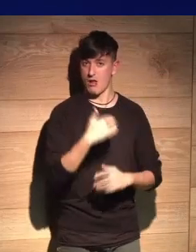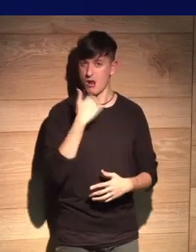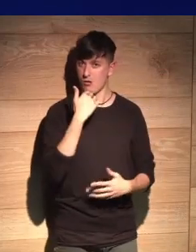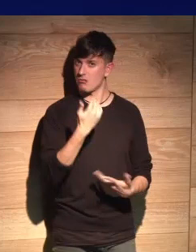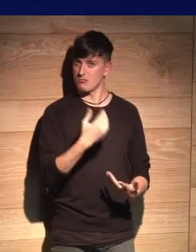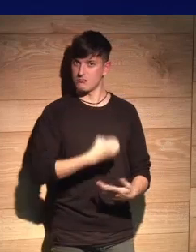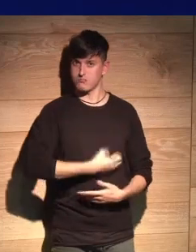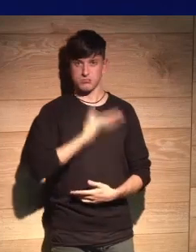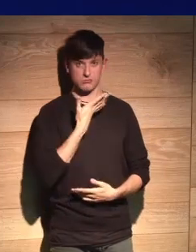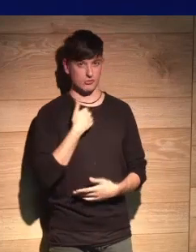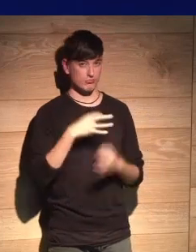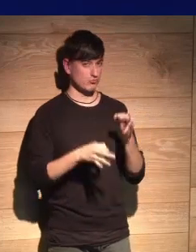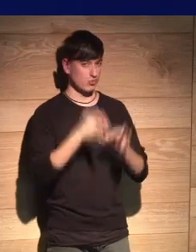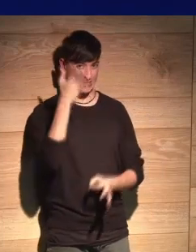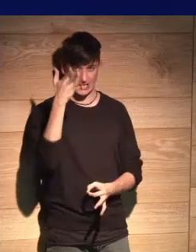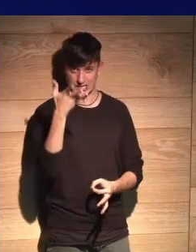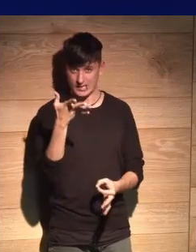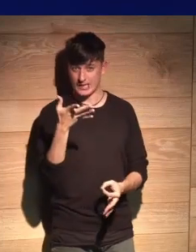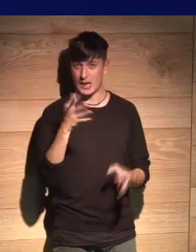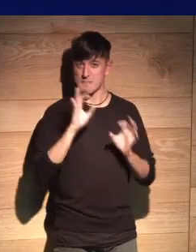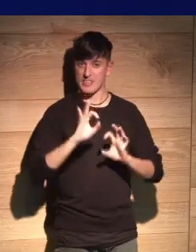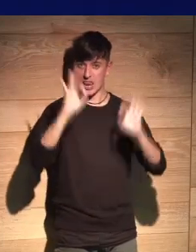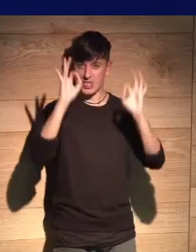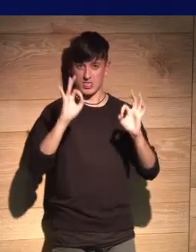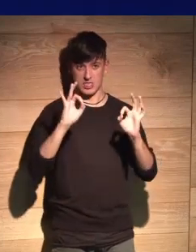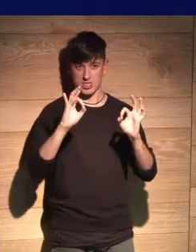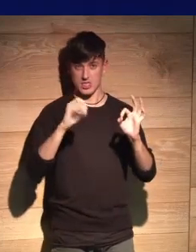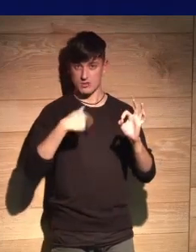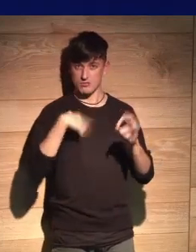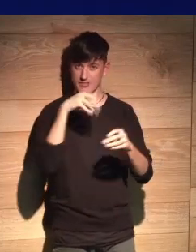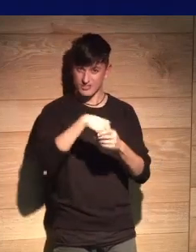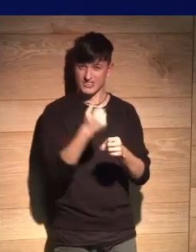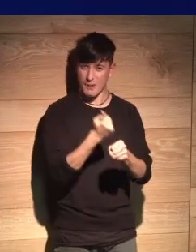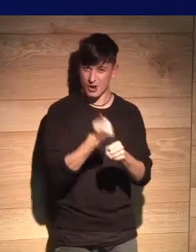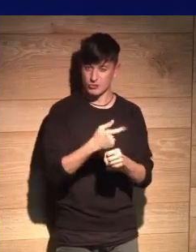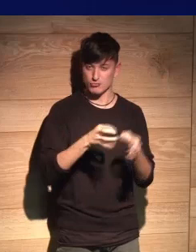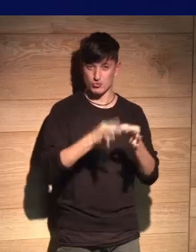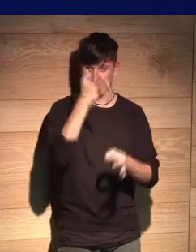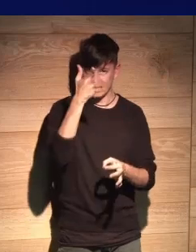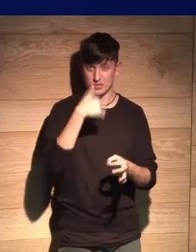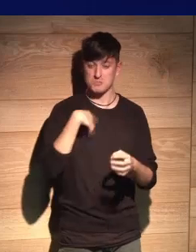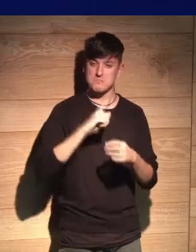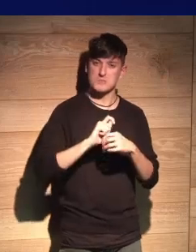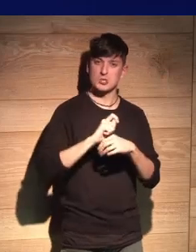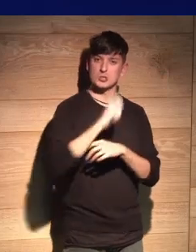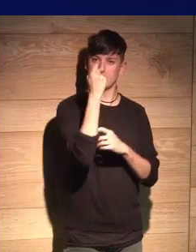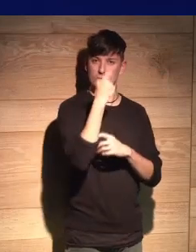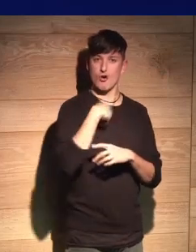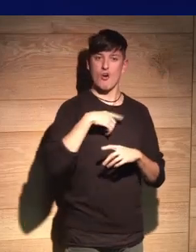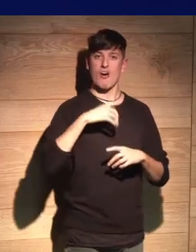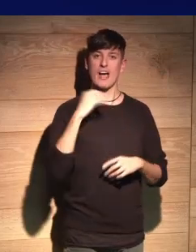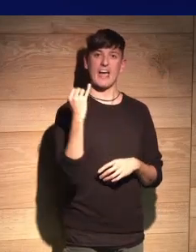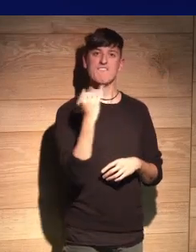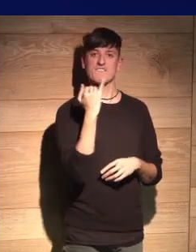So I'm lucky with this specialty in which I work, and in which I have been able